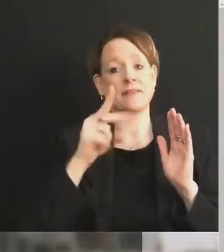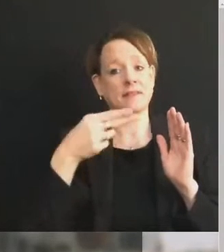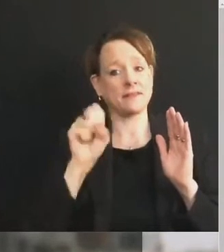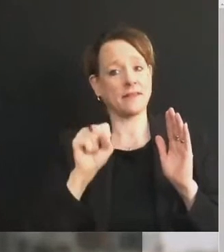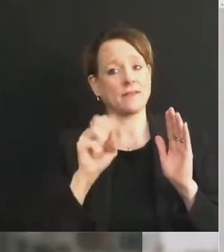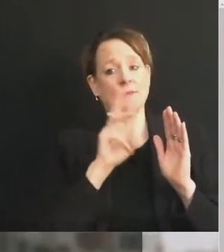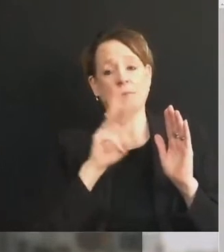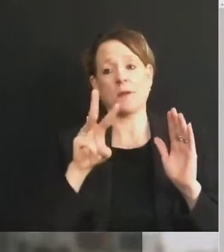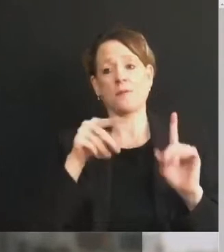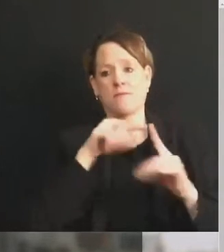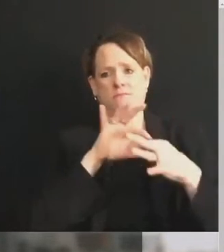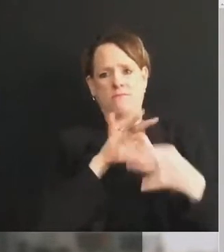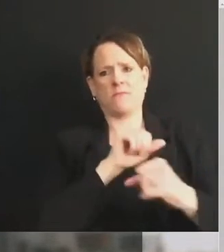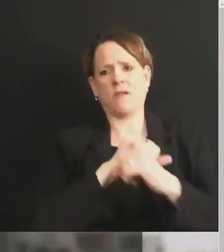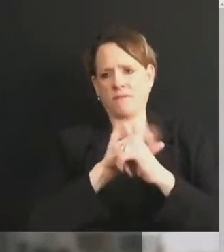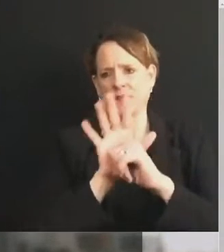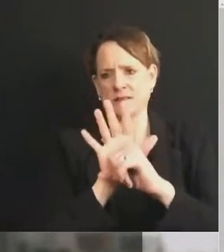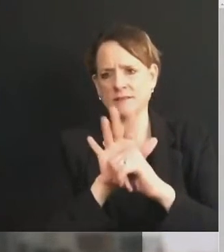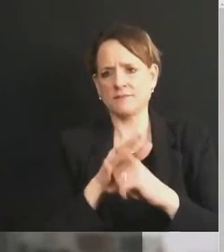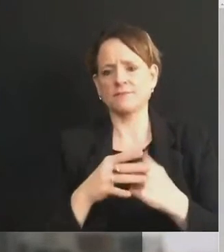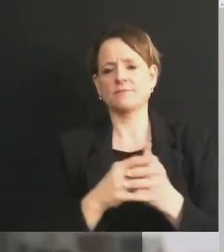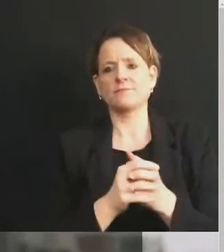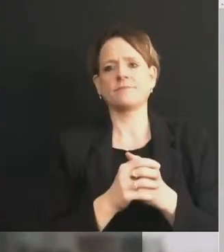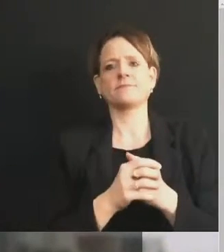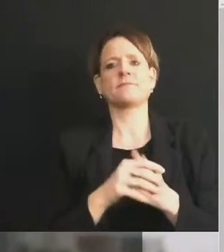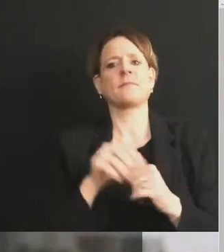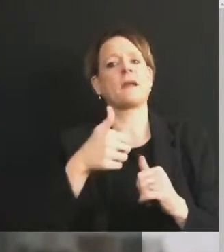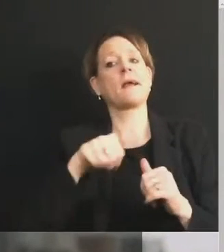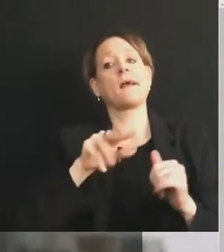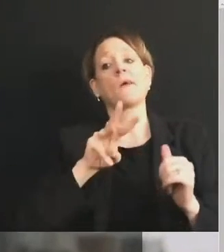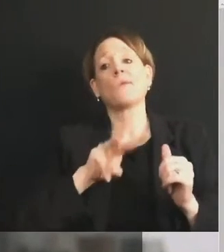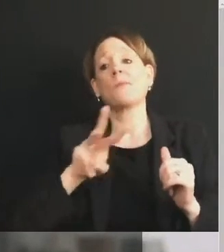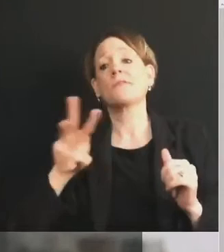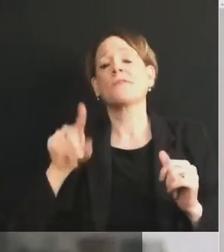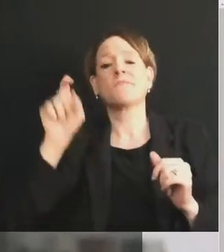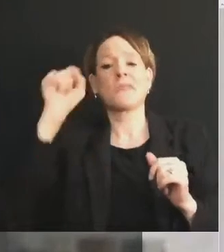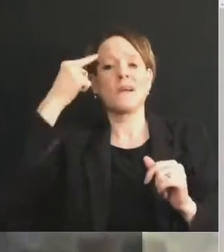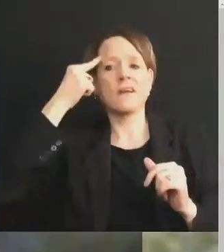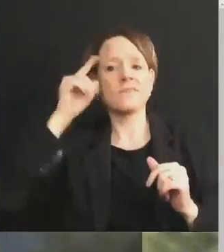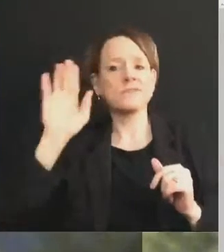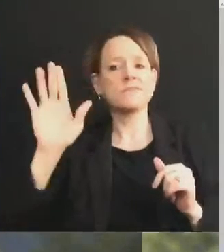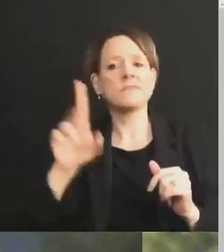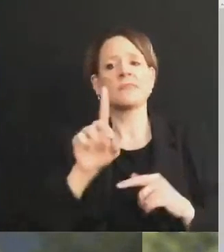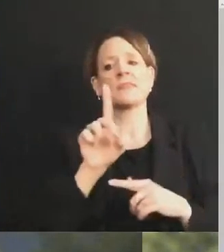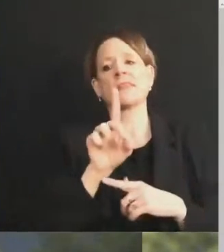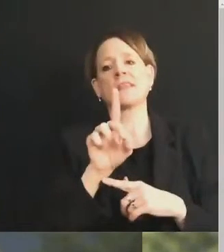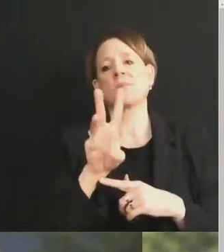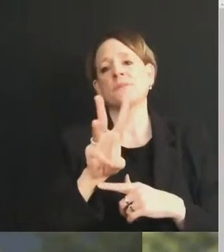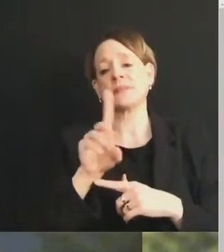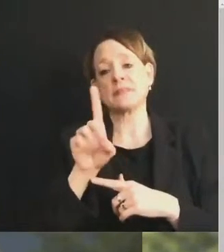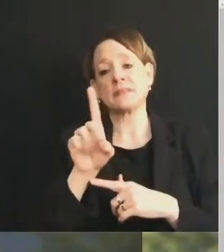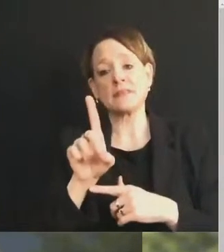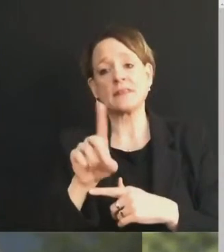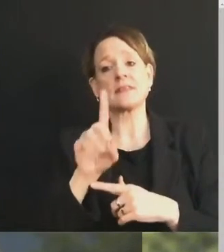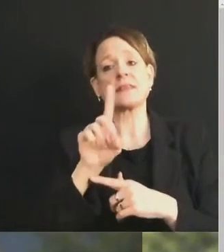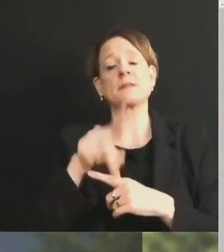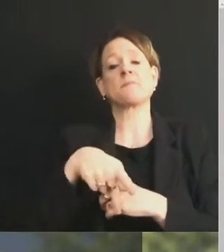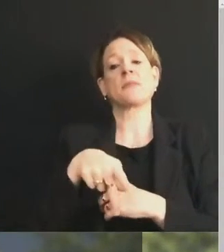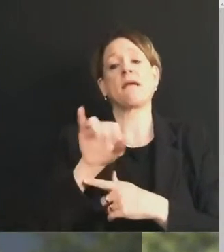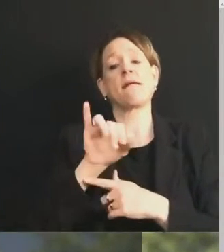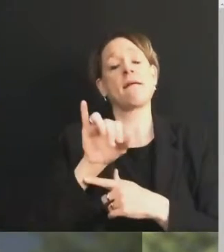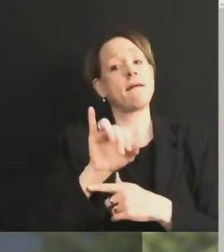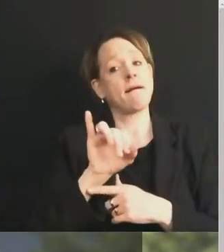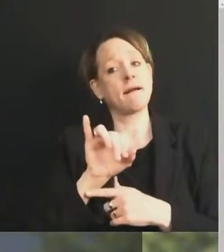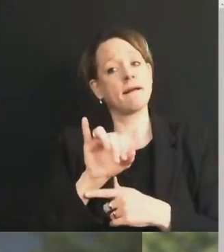Additional information can be found on the websites of the Governor, the Department of Workforce Development, the Department of Public Instruction, the Department of Children and Families,